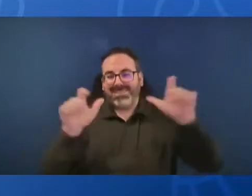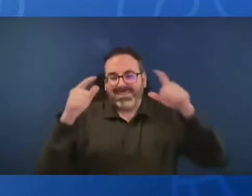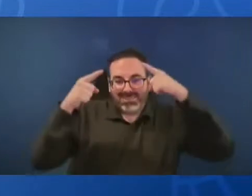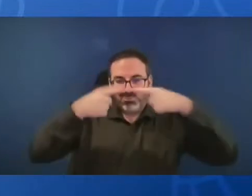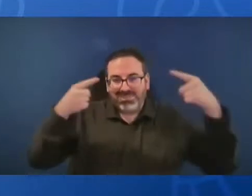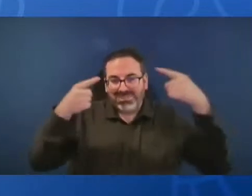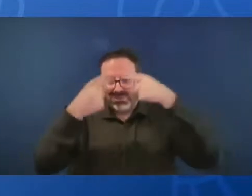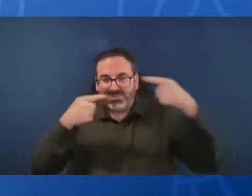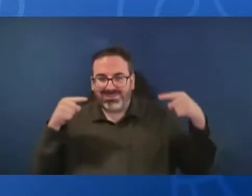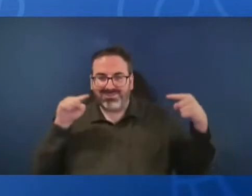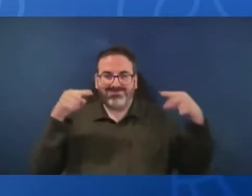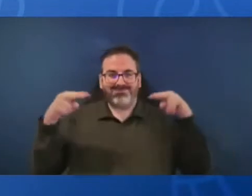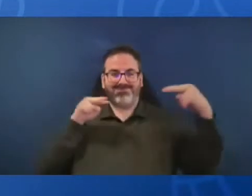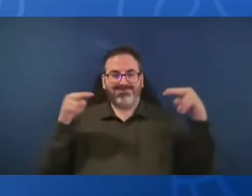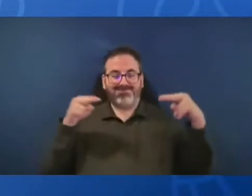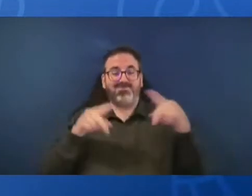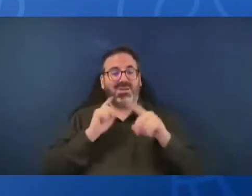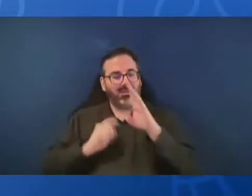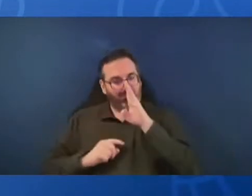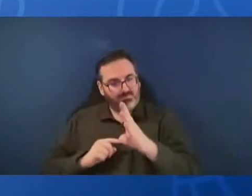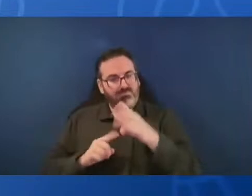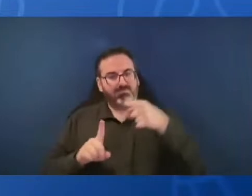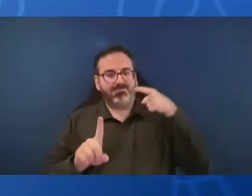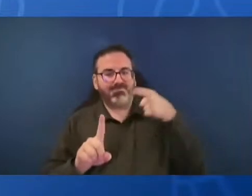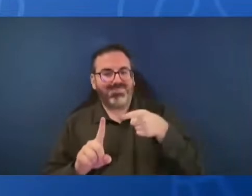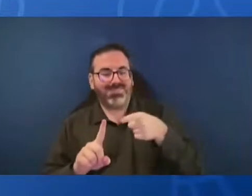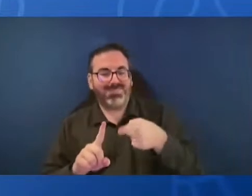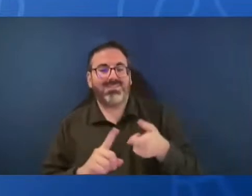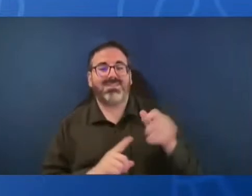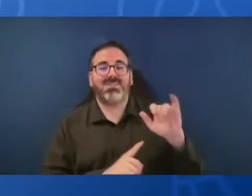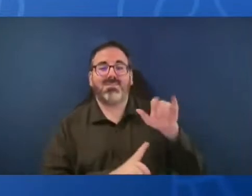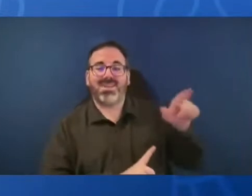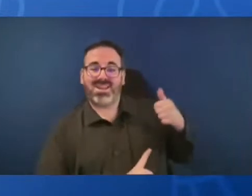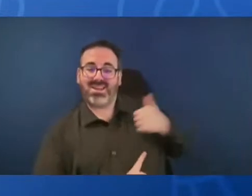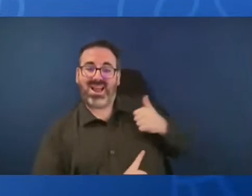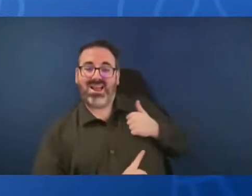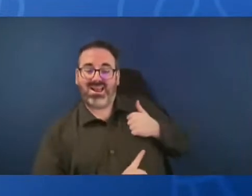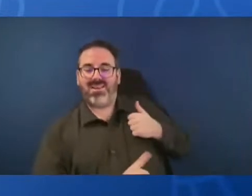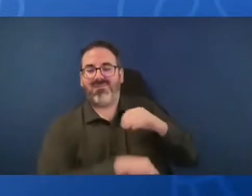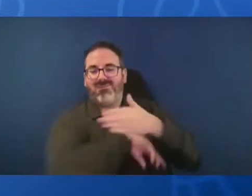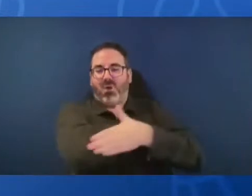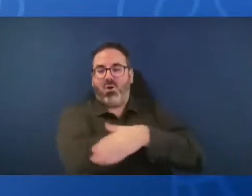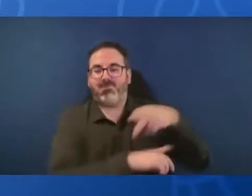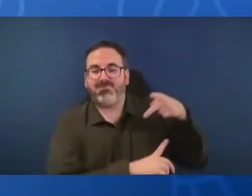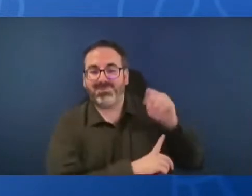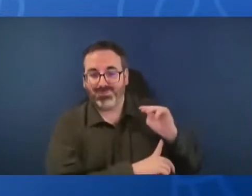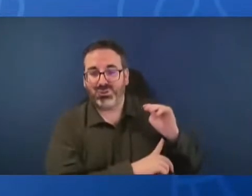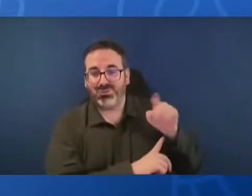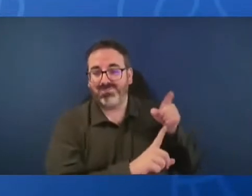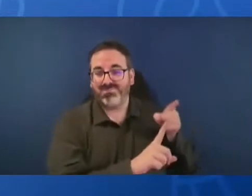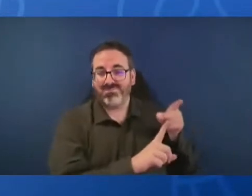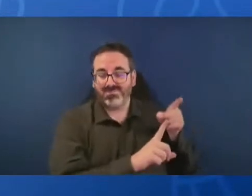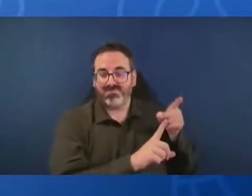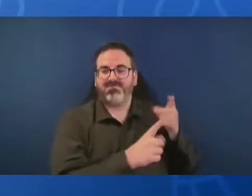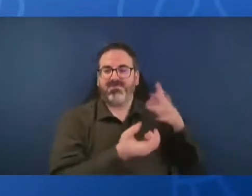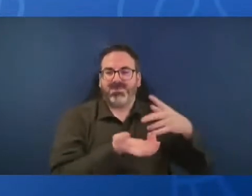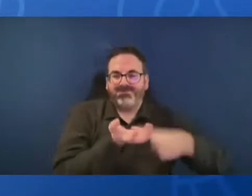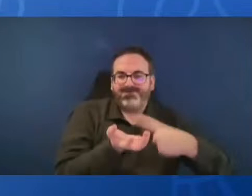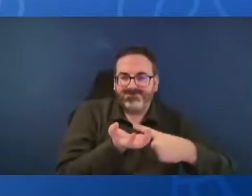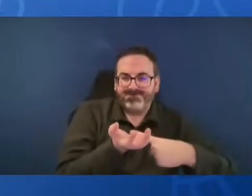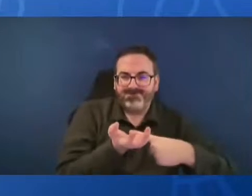Joly that we're going to focus on what we do have in common, what we can get done together, and really the importance of